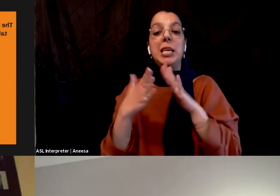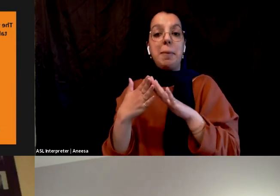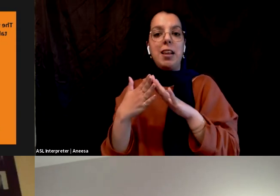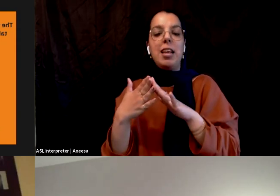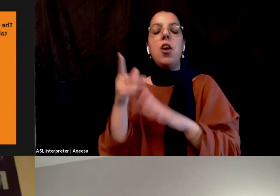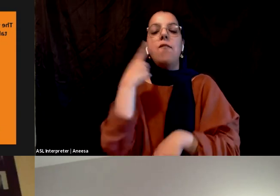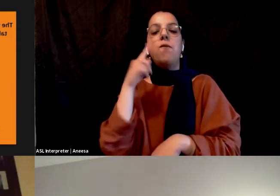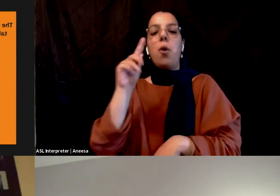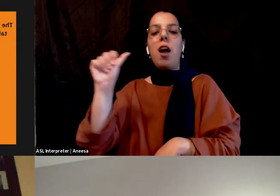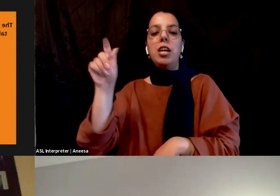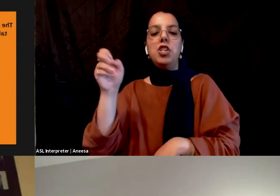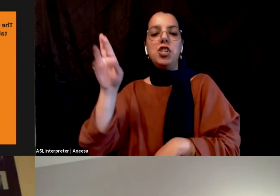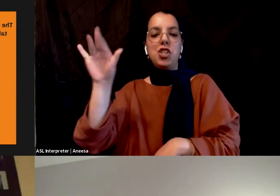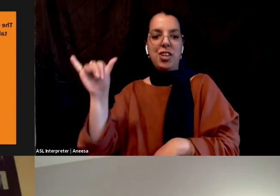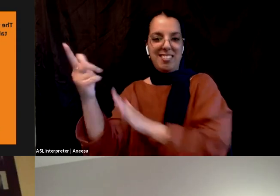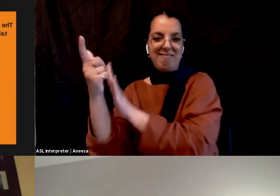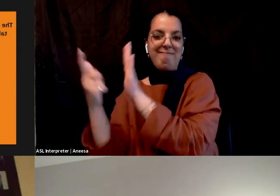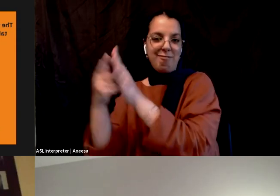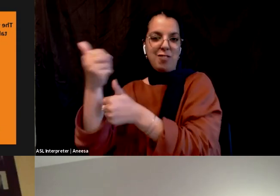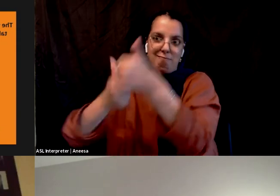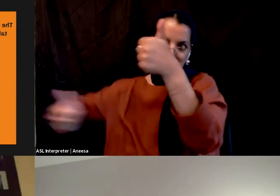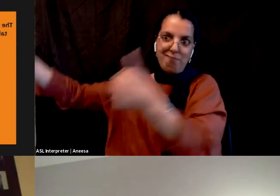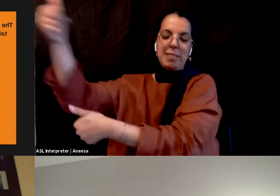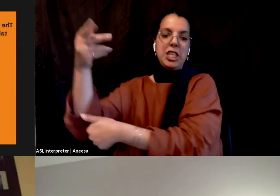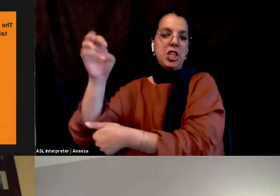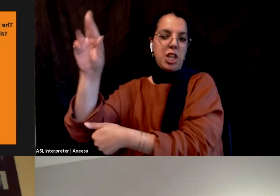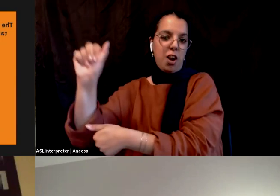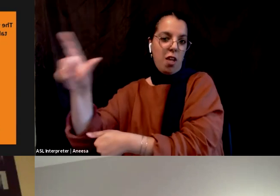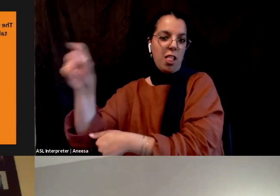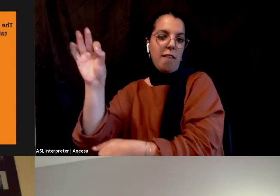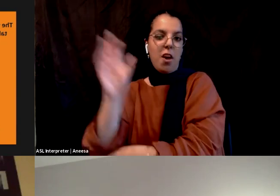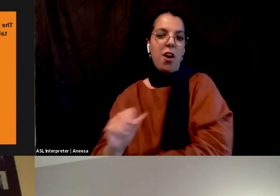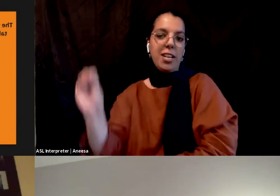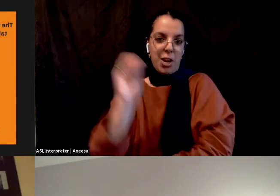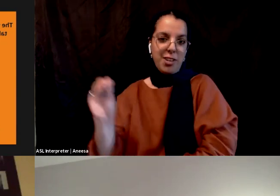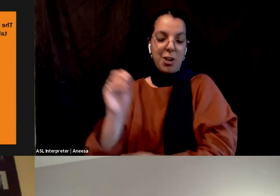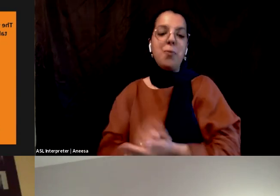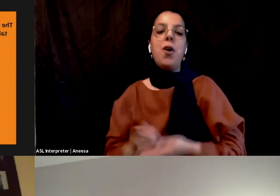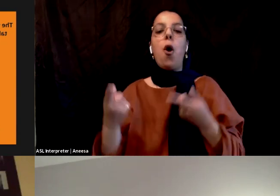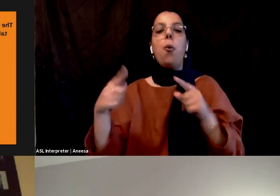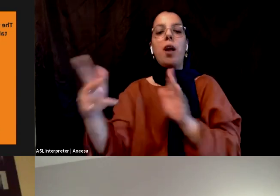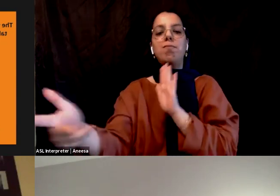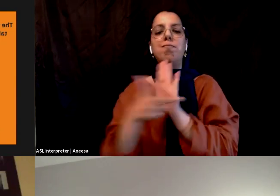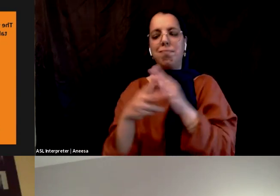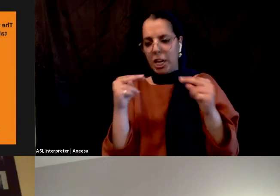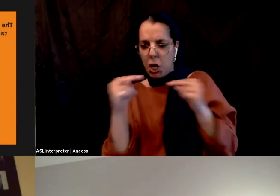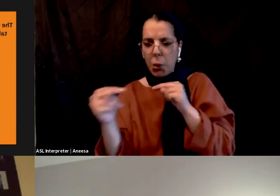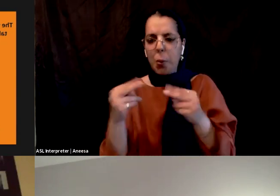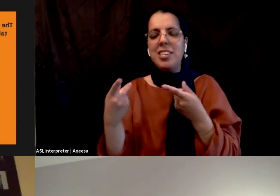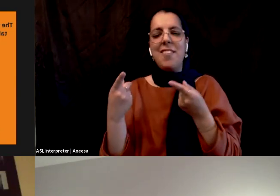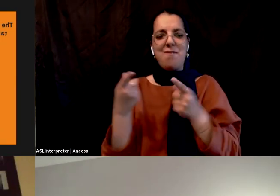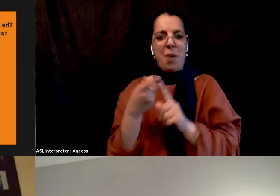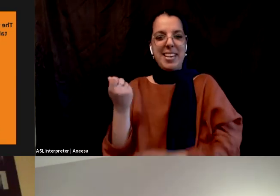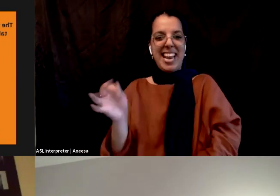Ontario. She was the portfolio chief representative during the claim negotiations arising from the 1923 Williams